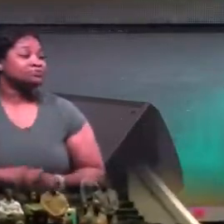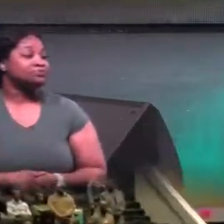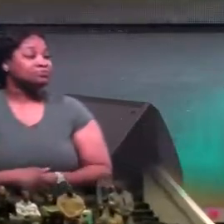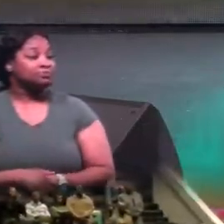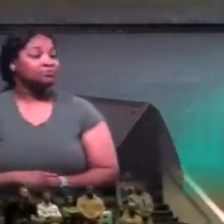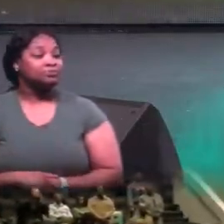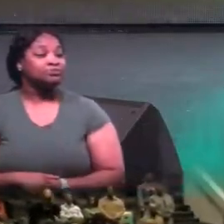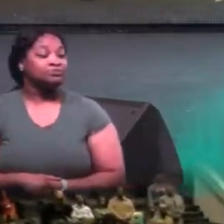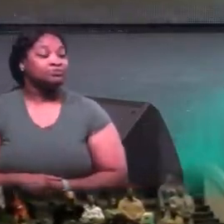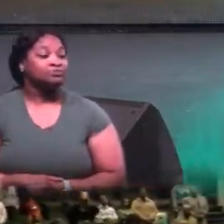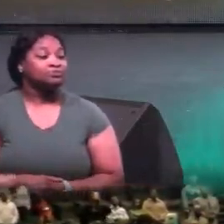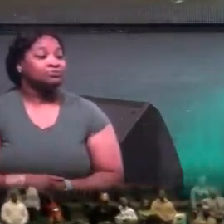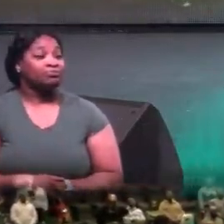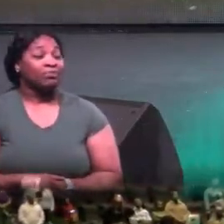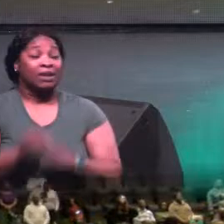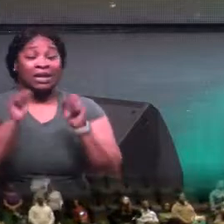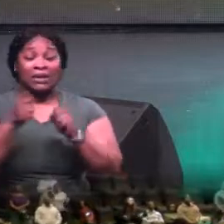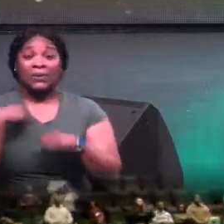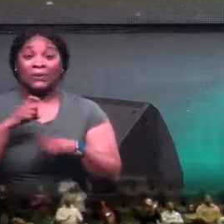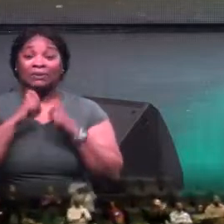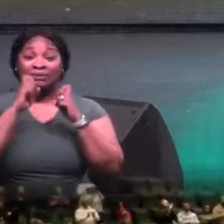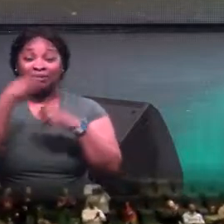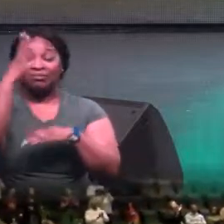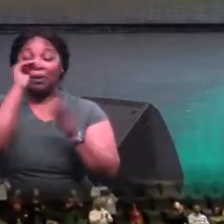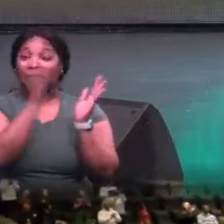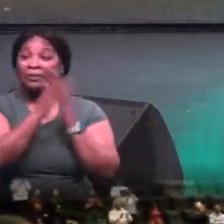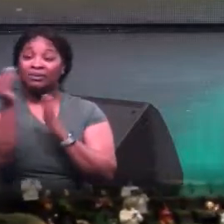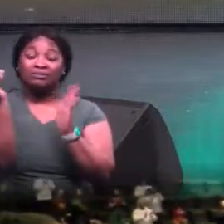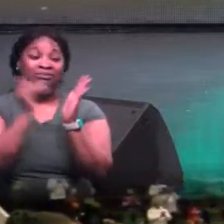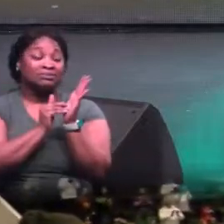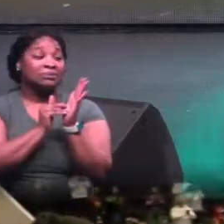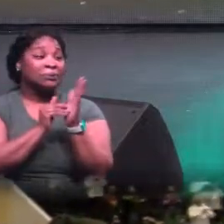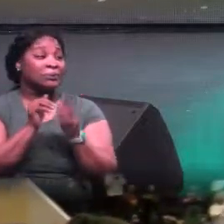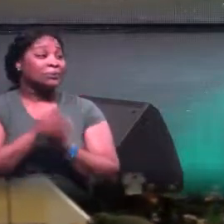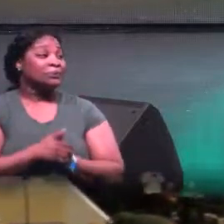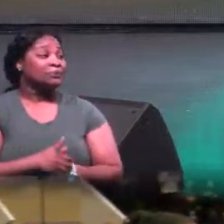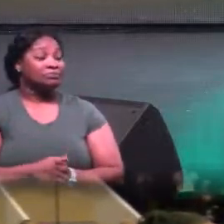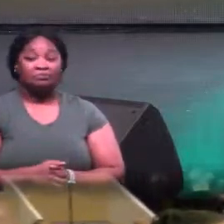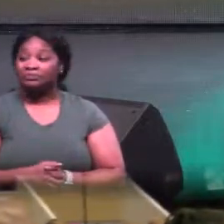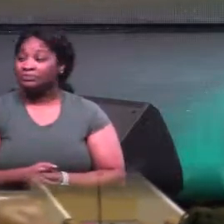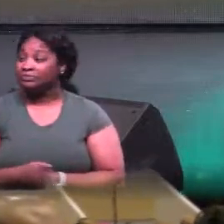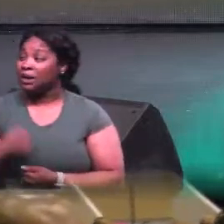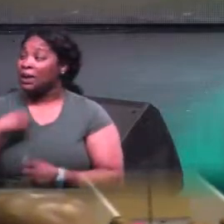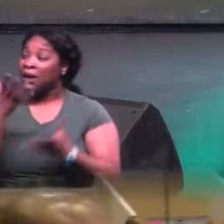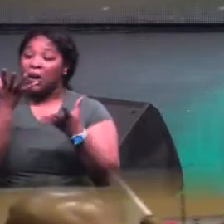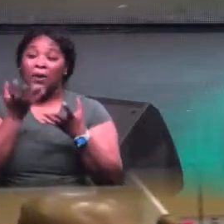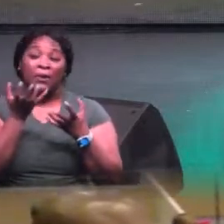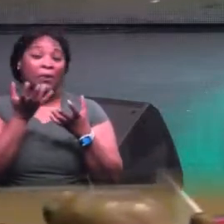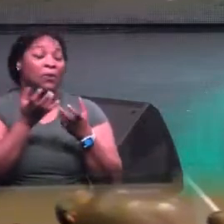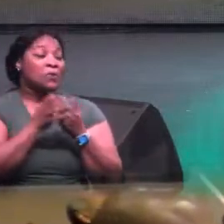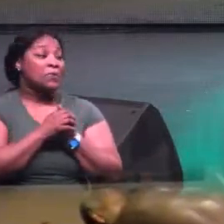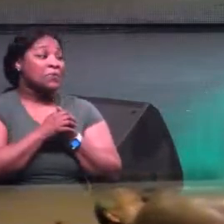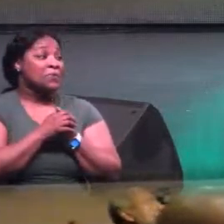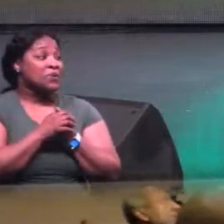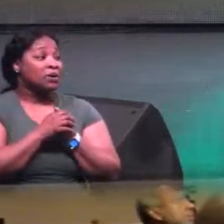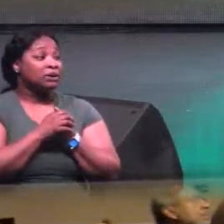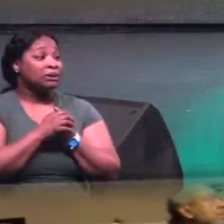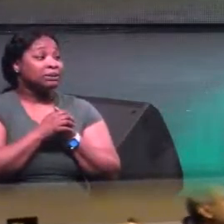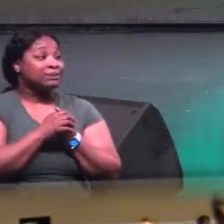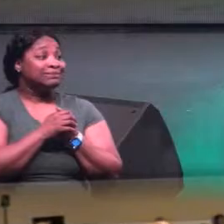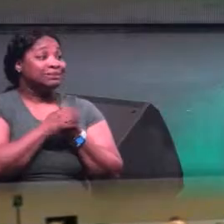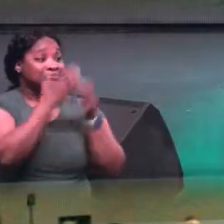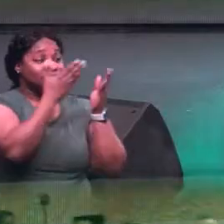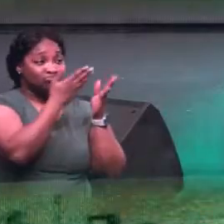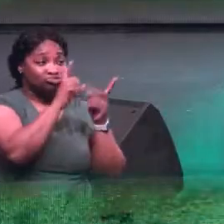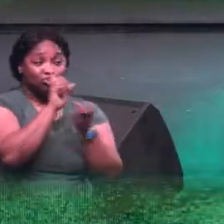amen. Can we give God praise one more time? I want to turn your